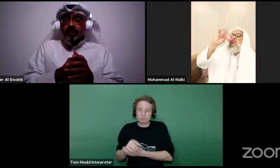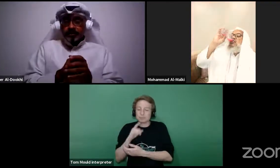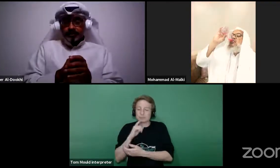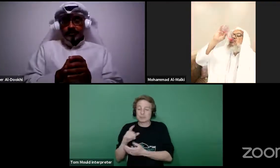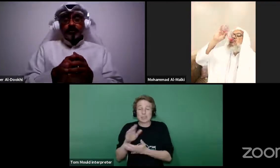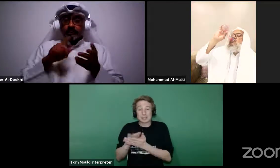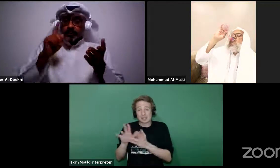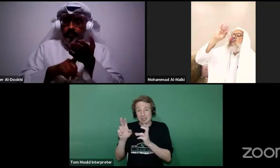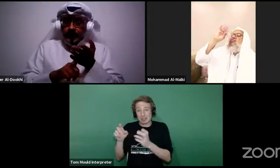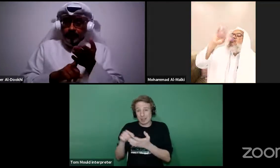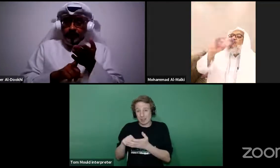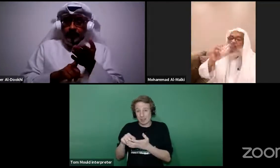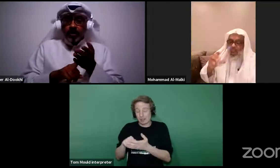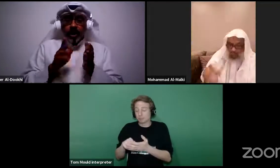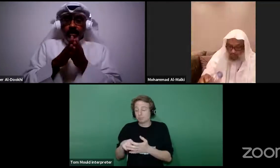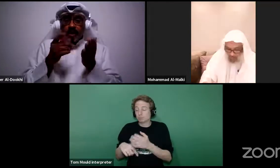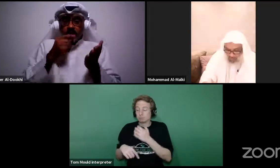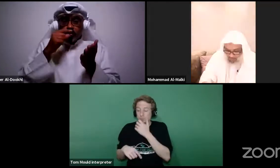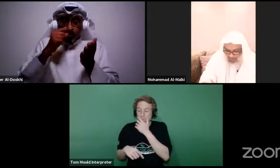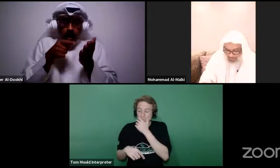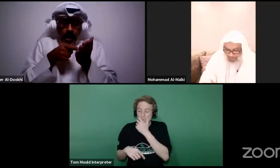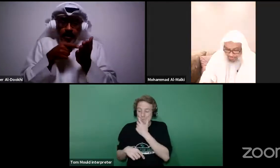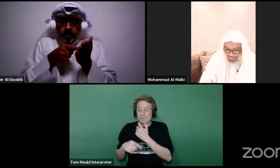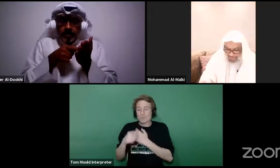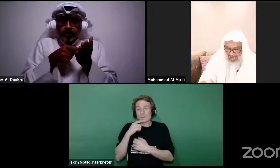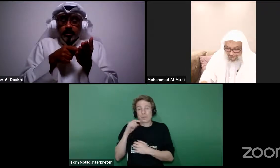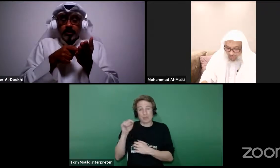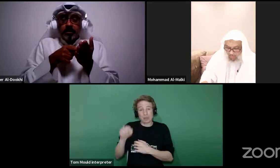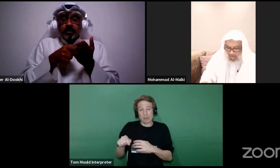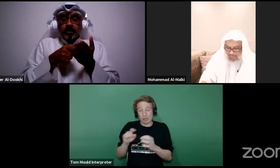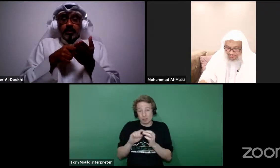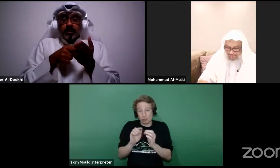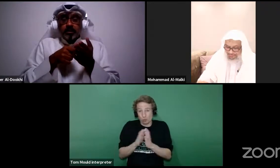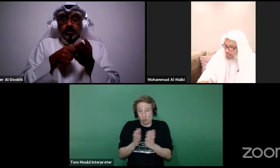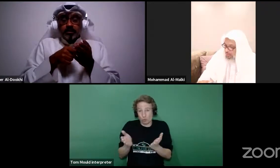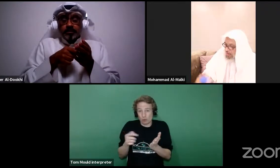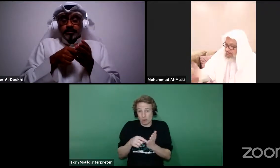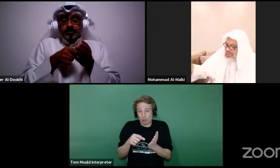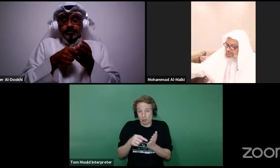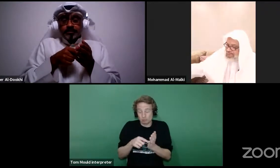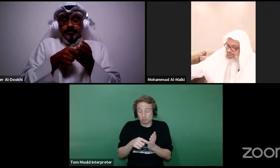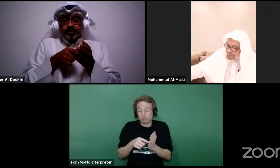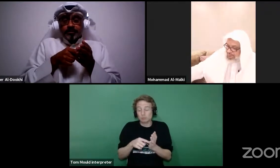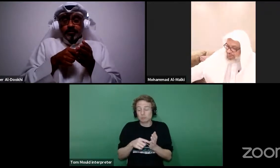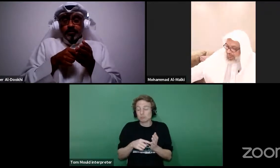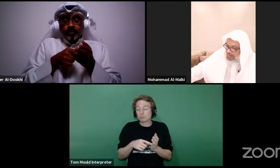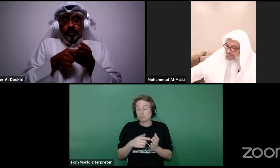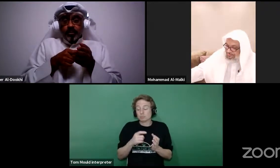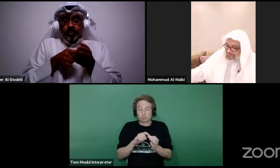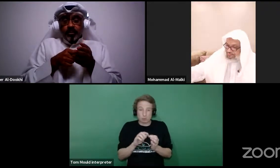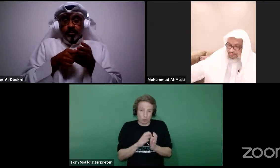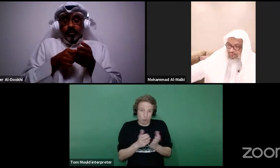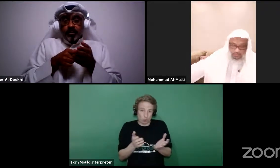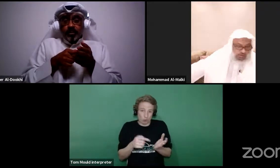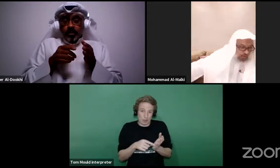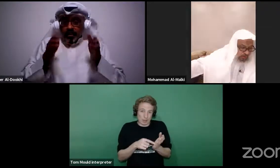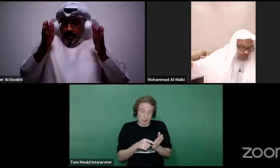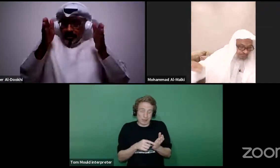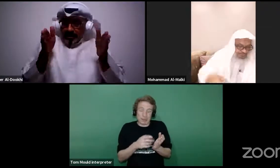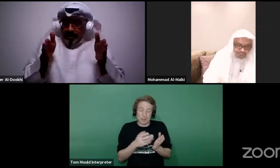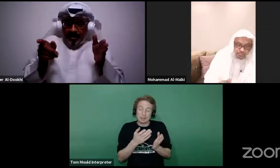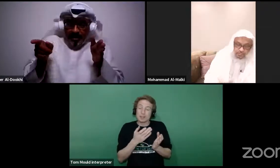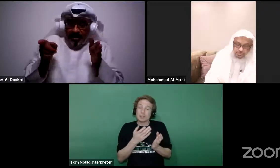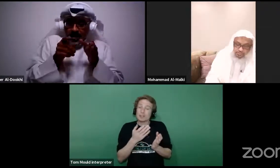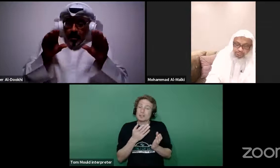indeed, this Quran, there is a portion of it. There is a portion of it in